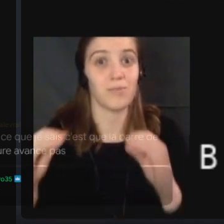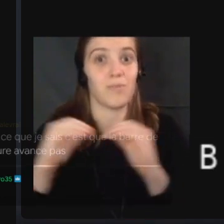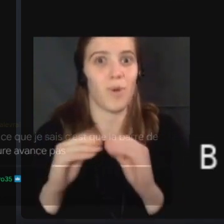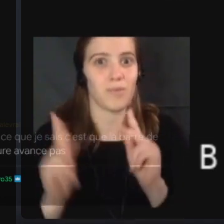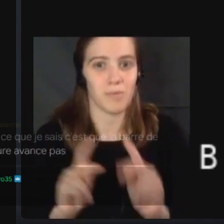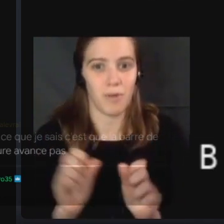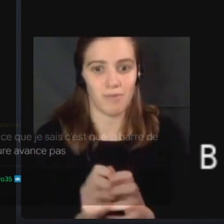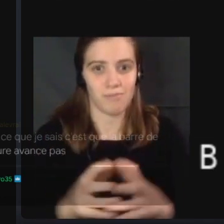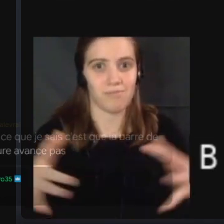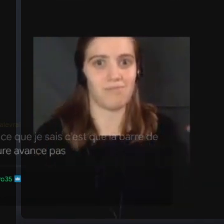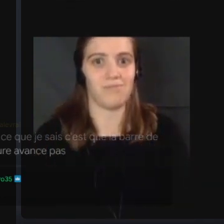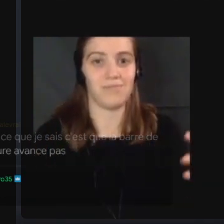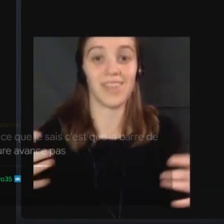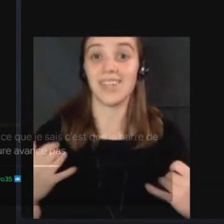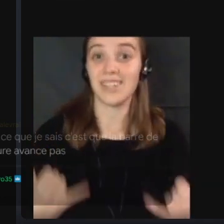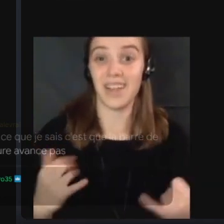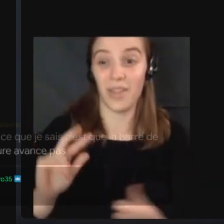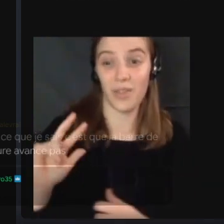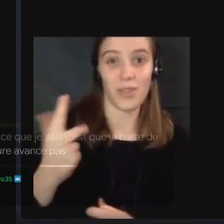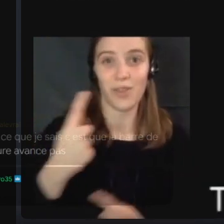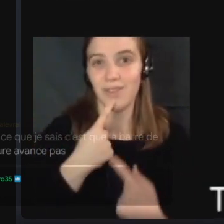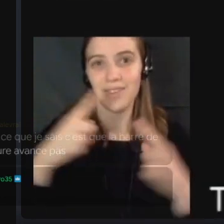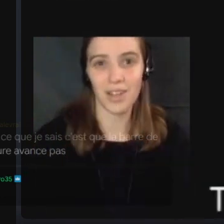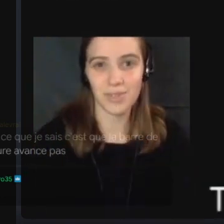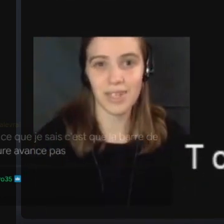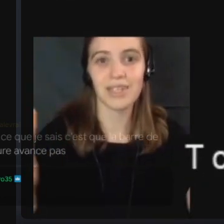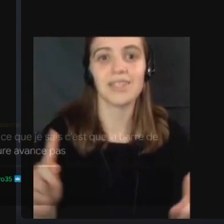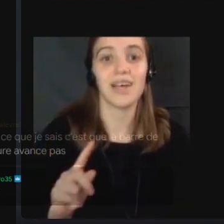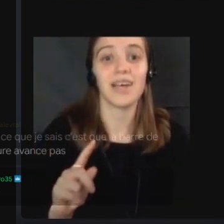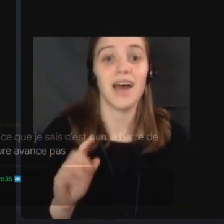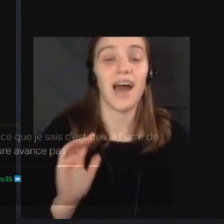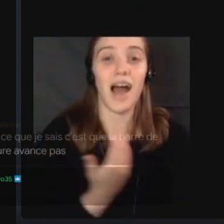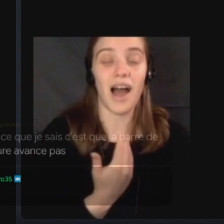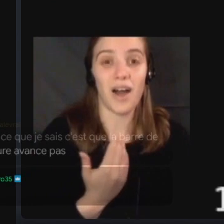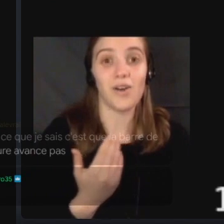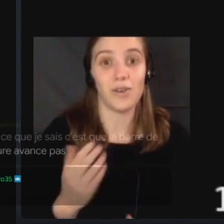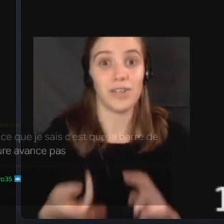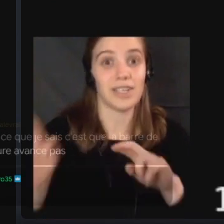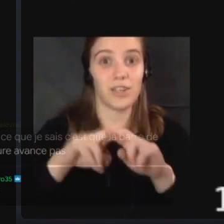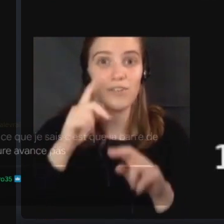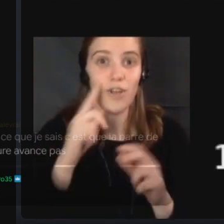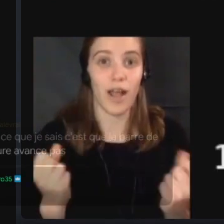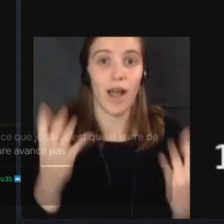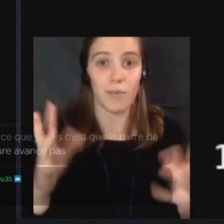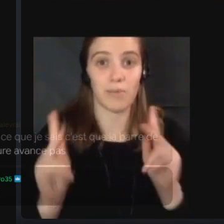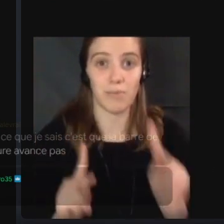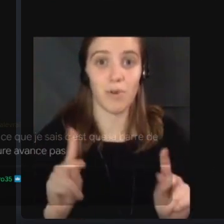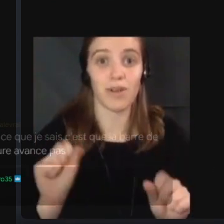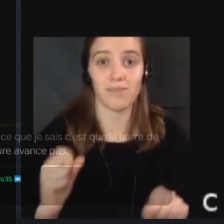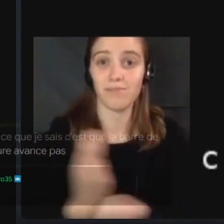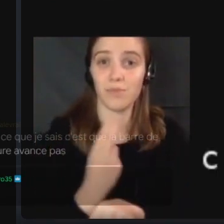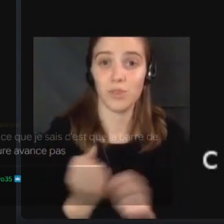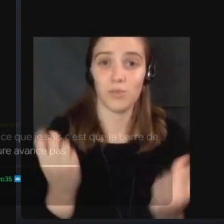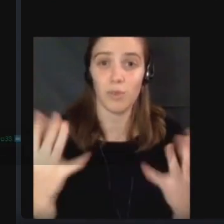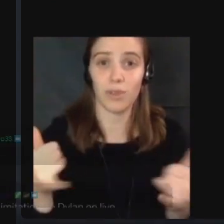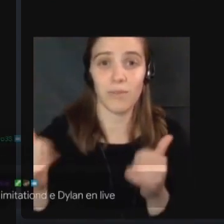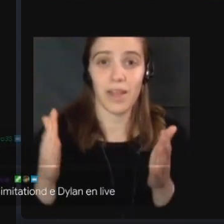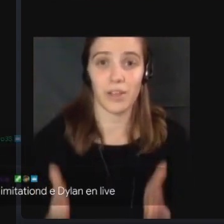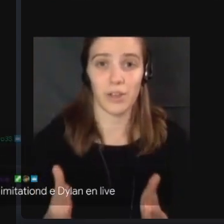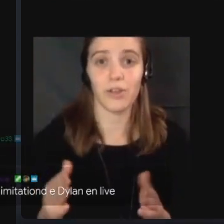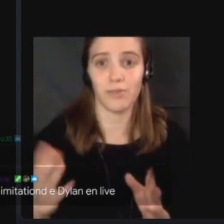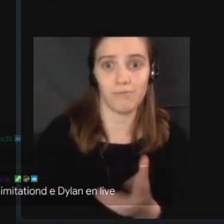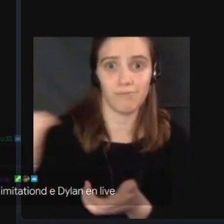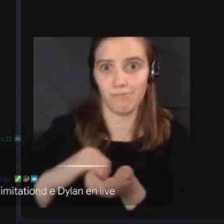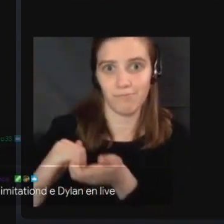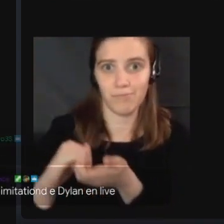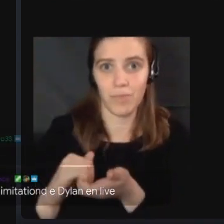Today's third announcement is a 10x What the increase in the fuck? number of collaborators that you can use multiplayer with. Bon, ça m'a... We're moving from 50 Ça simultaneous m'est pas